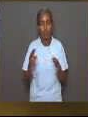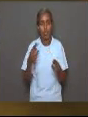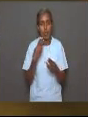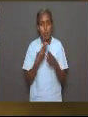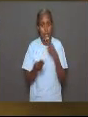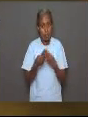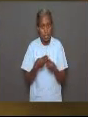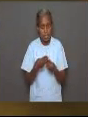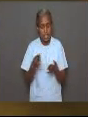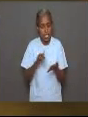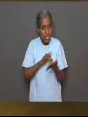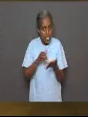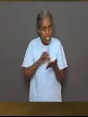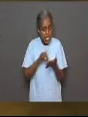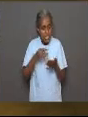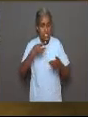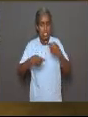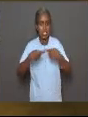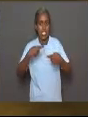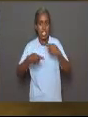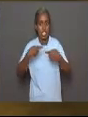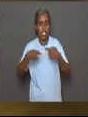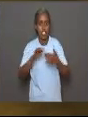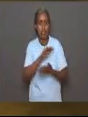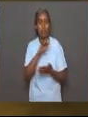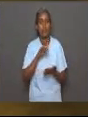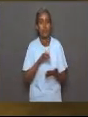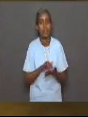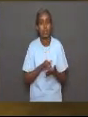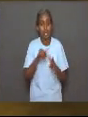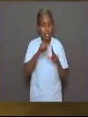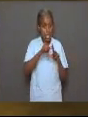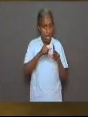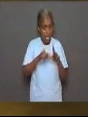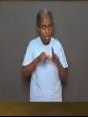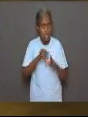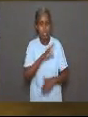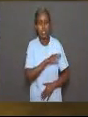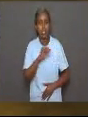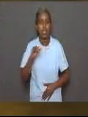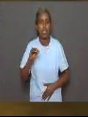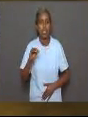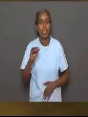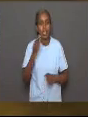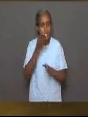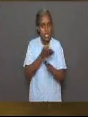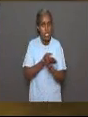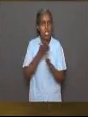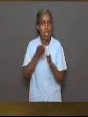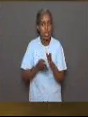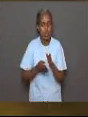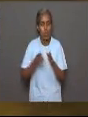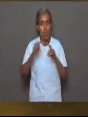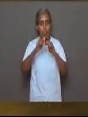that studies the relationship between angles and sides of